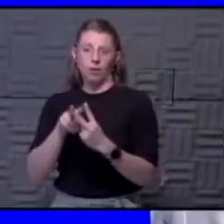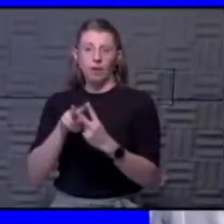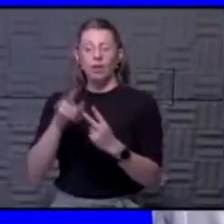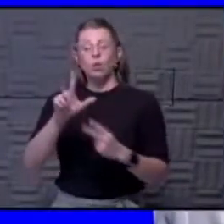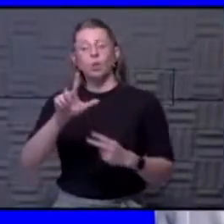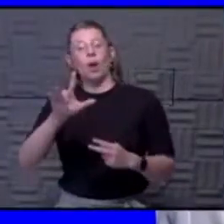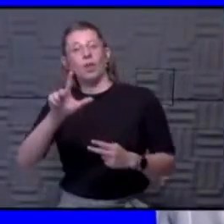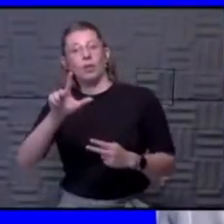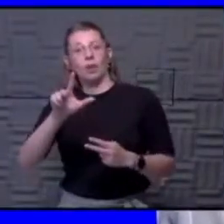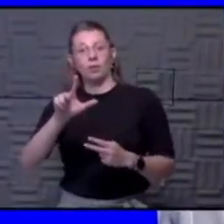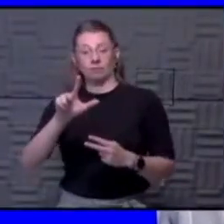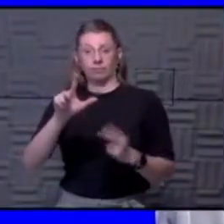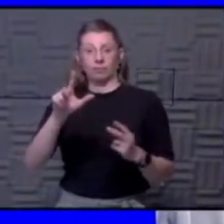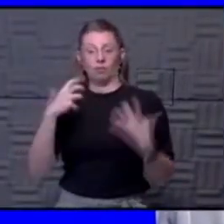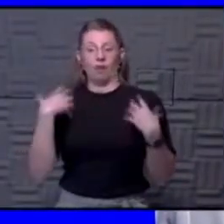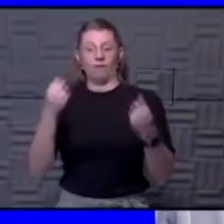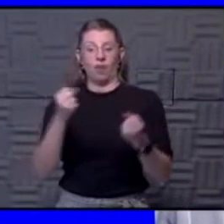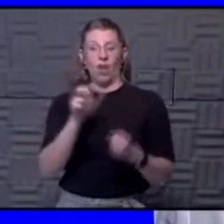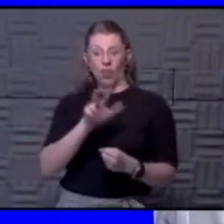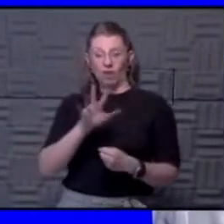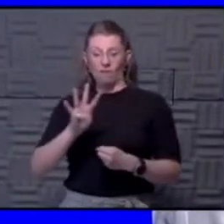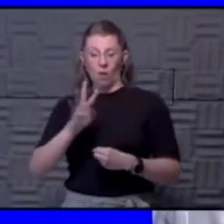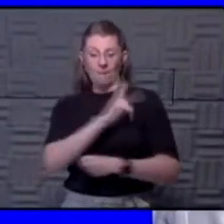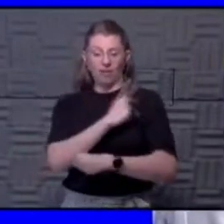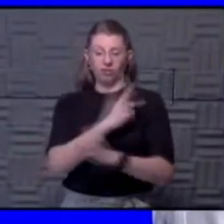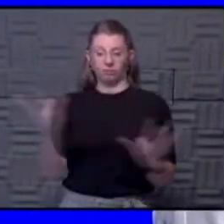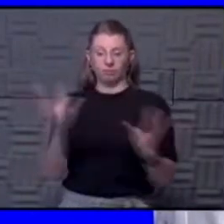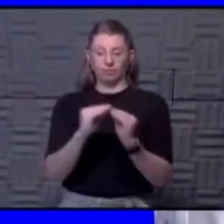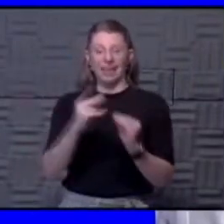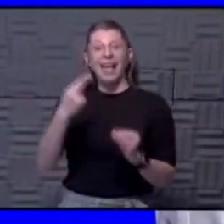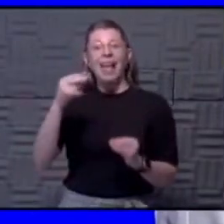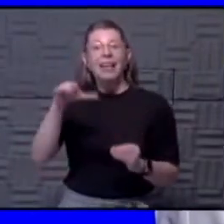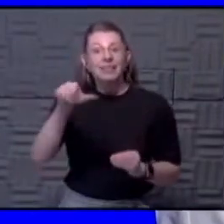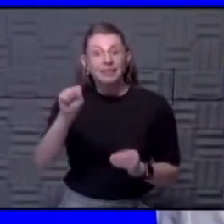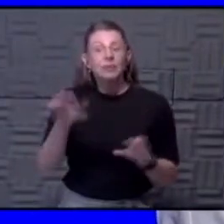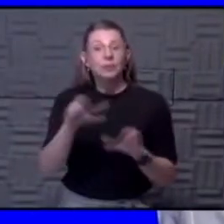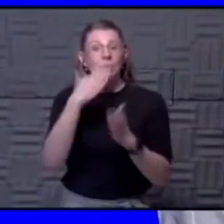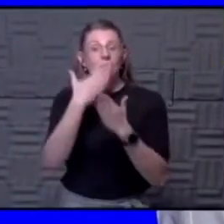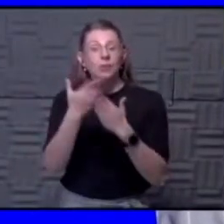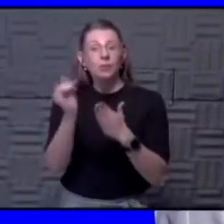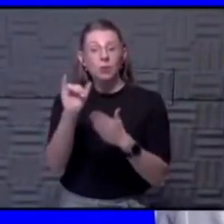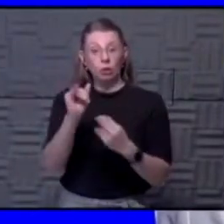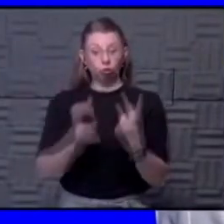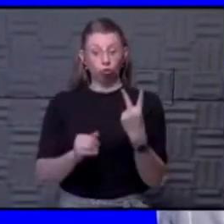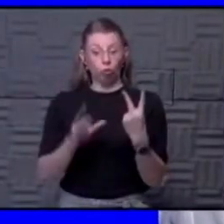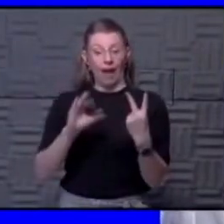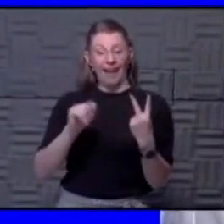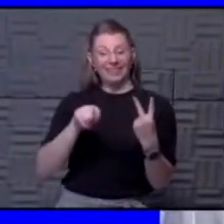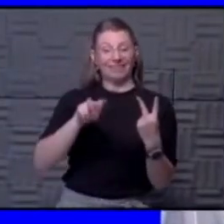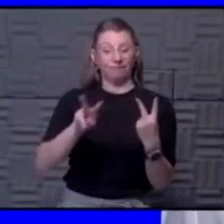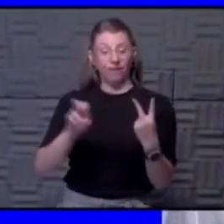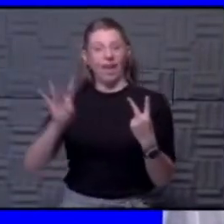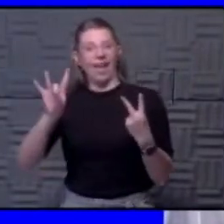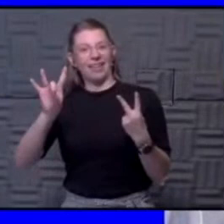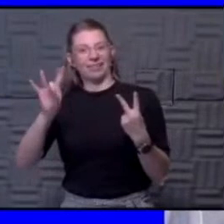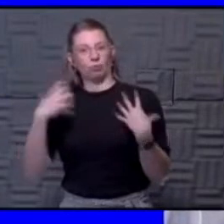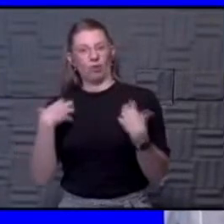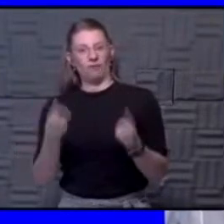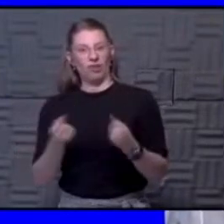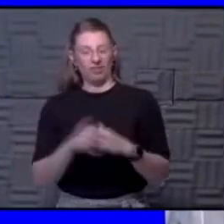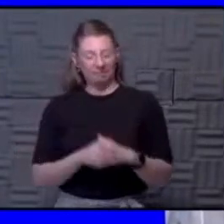so total of 34 patients, which is really good. Hayes is doing well, also with 2 active and 8 in the recovery phase.